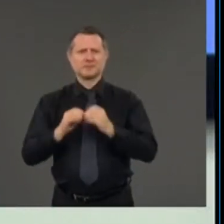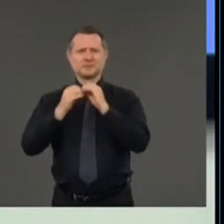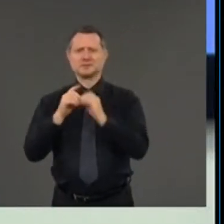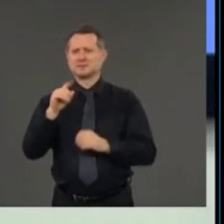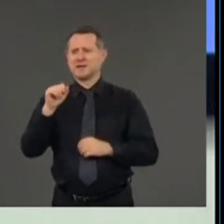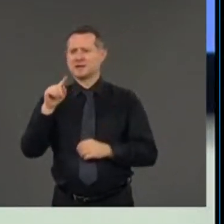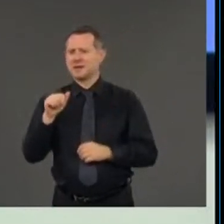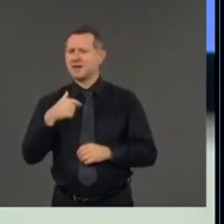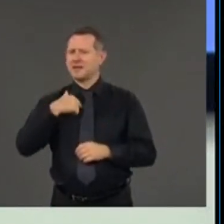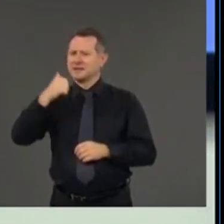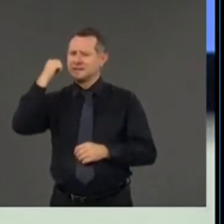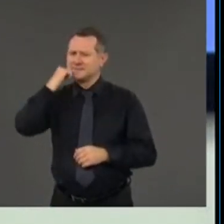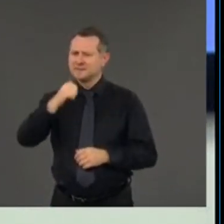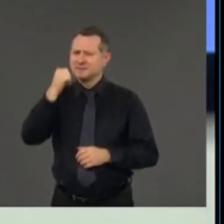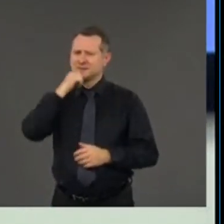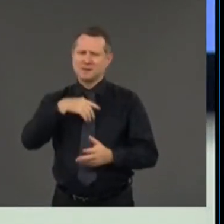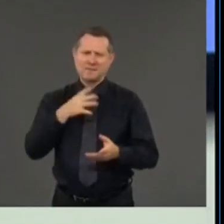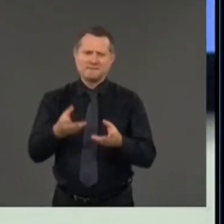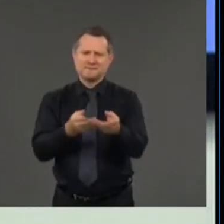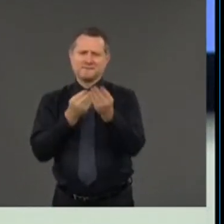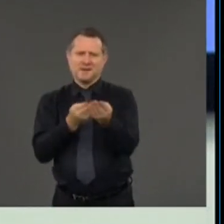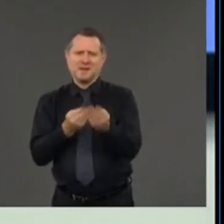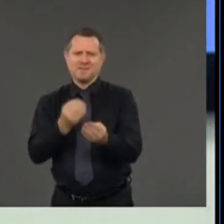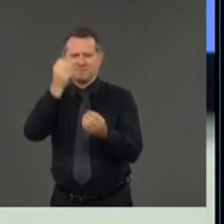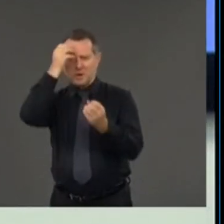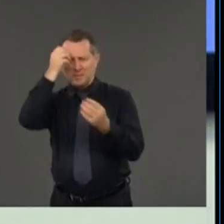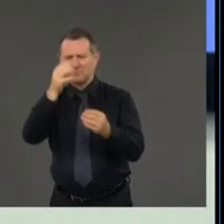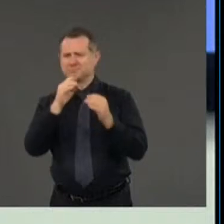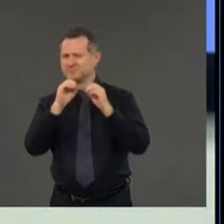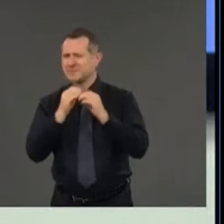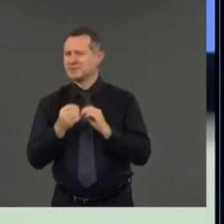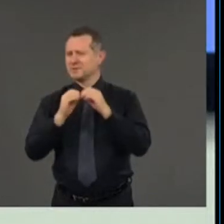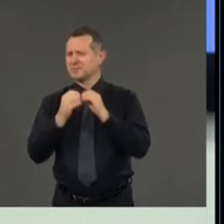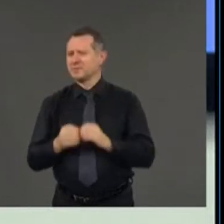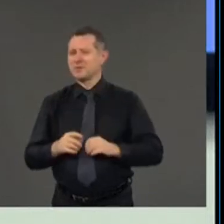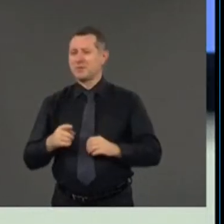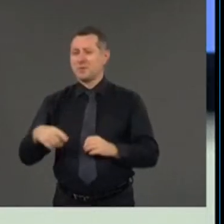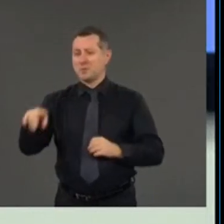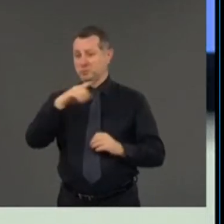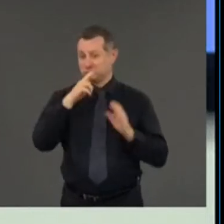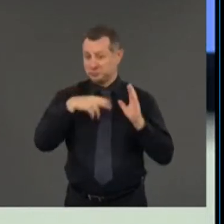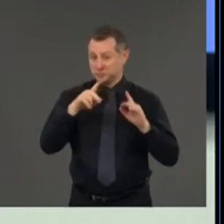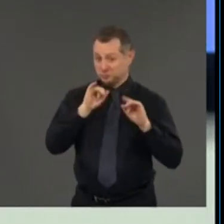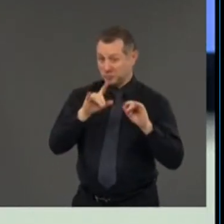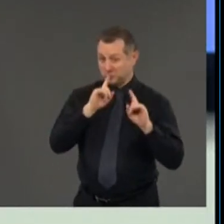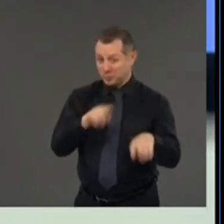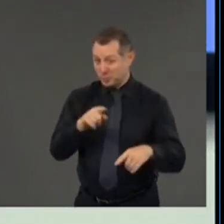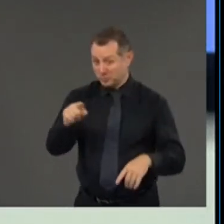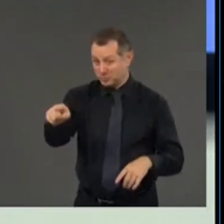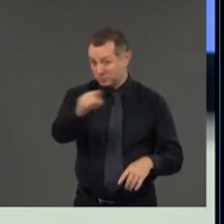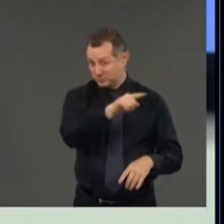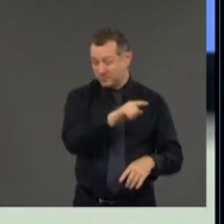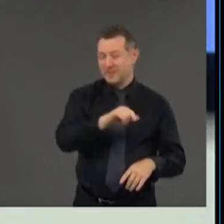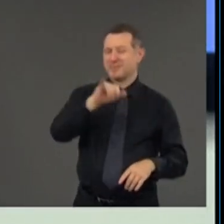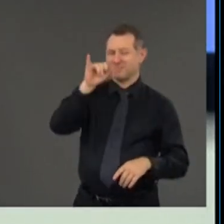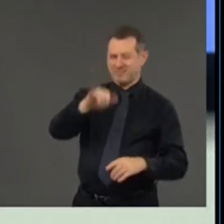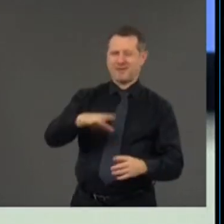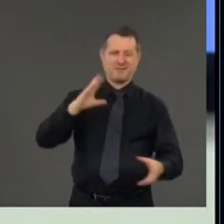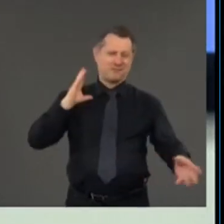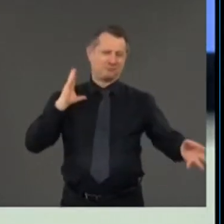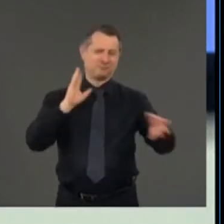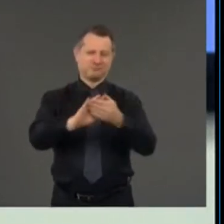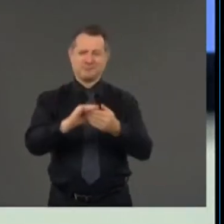day we get more information that comes in, but that's the report. And as you can see, that's tracked over a period of time,